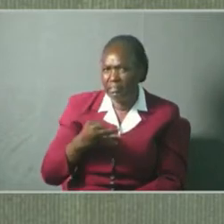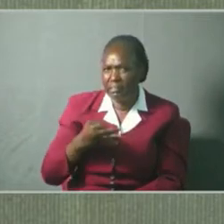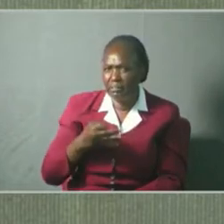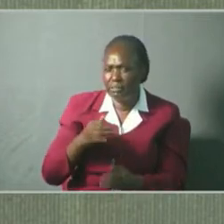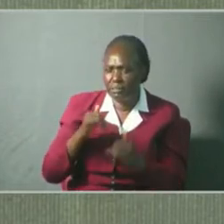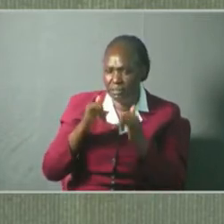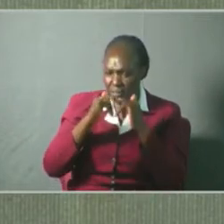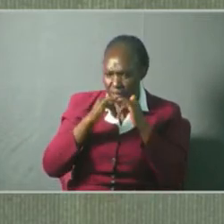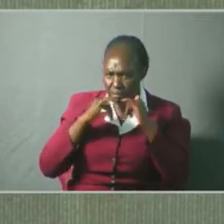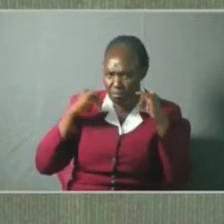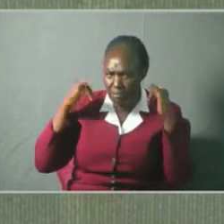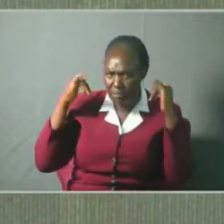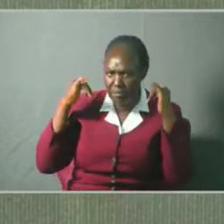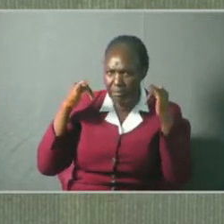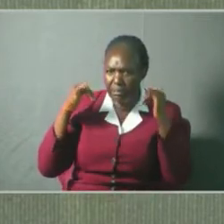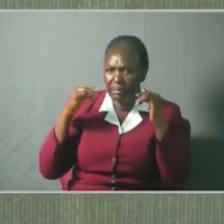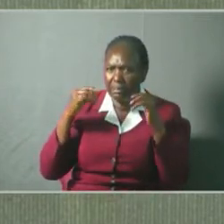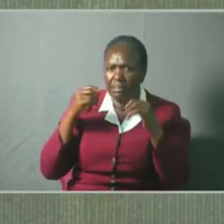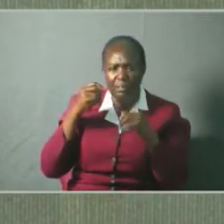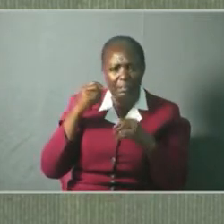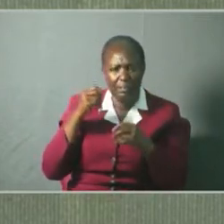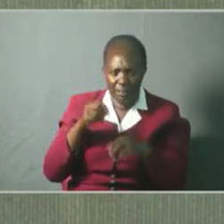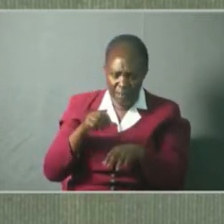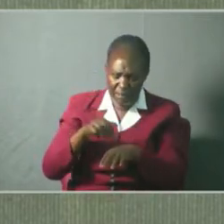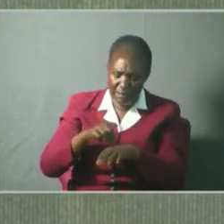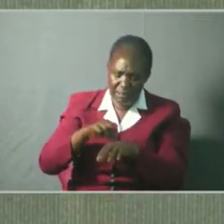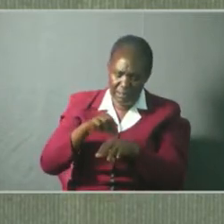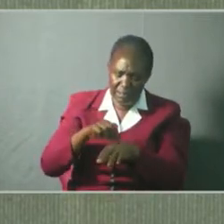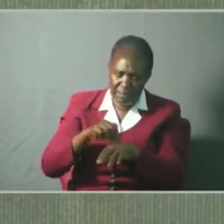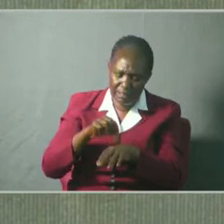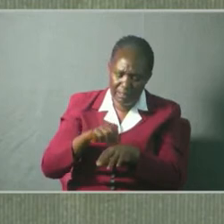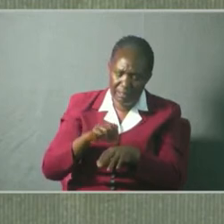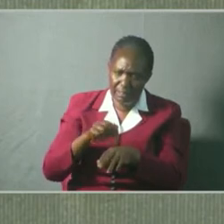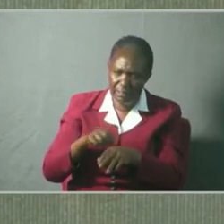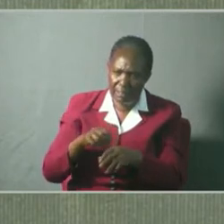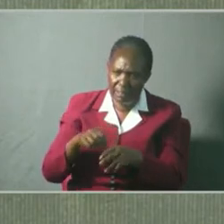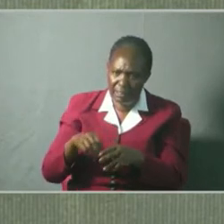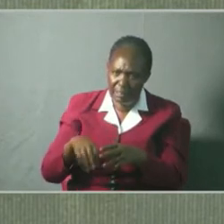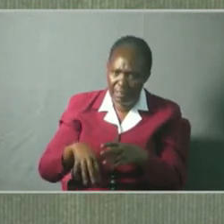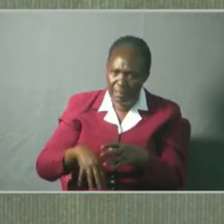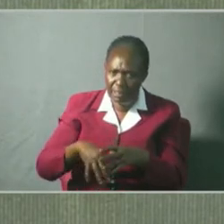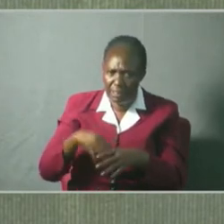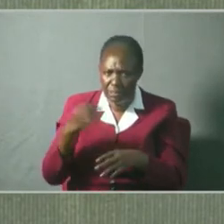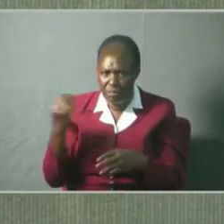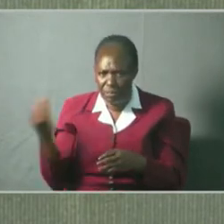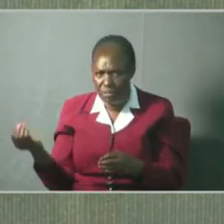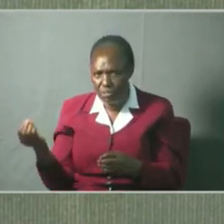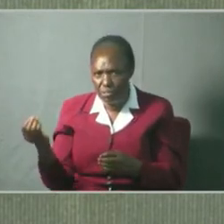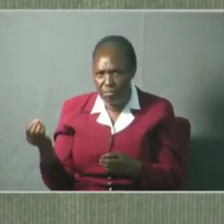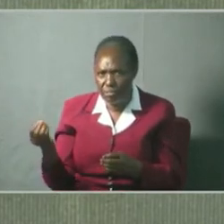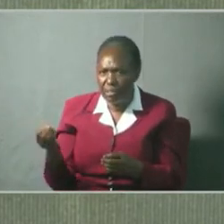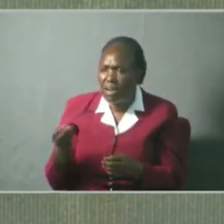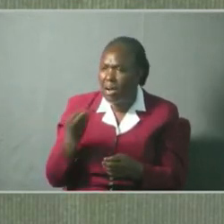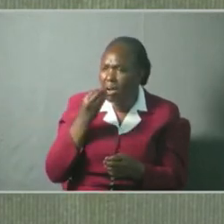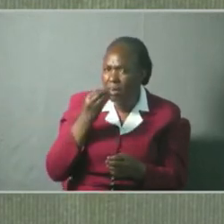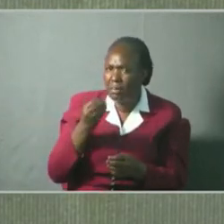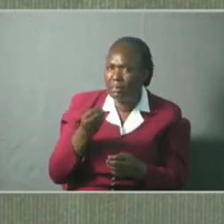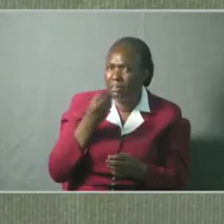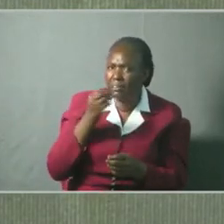It was her skin peeling off, and her mouth was with sores. She couldn't eat.